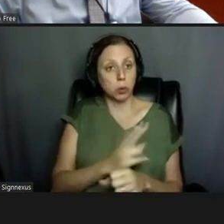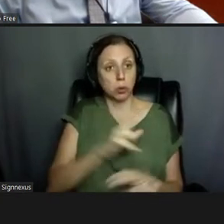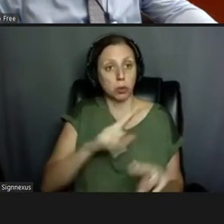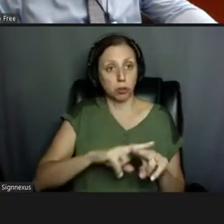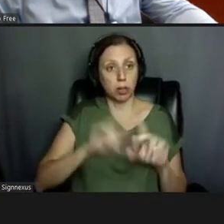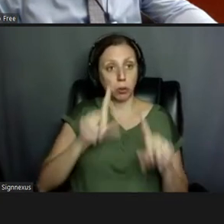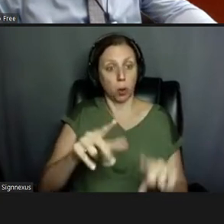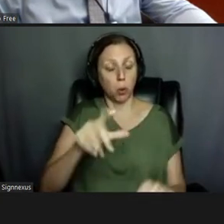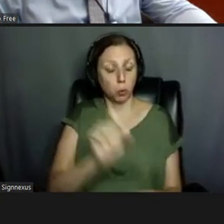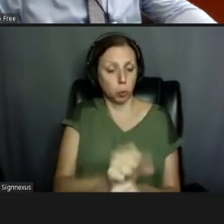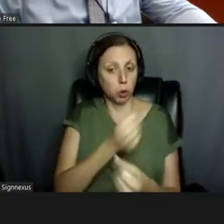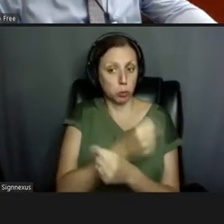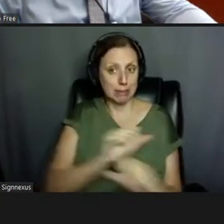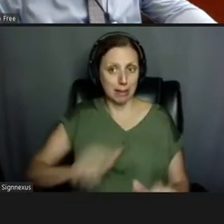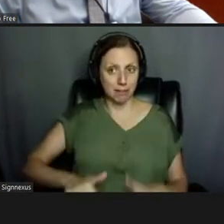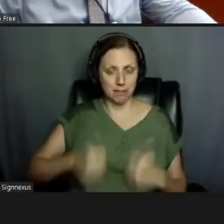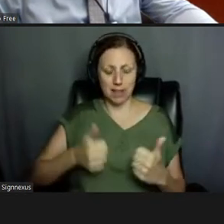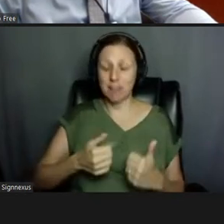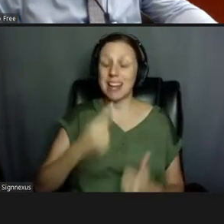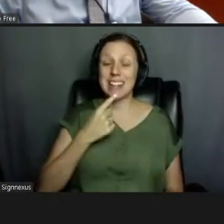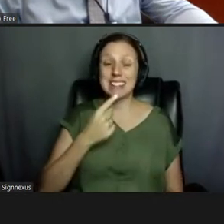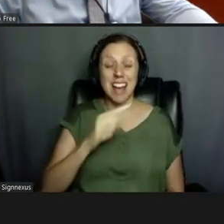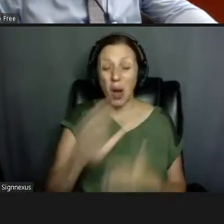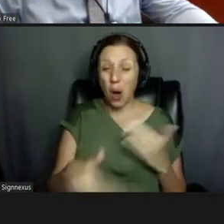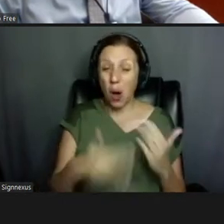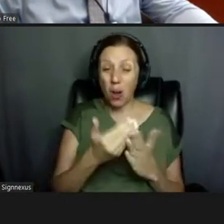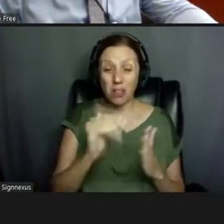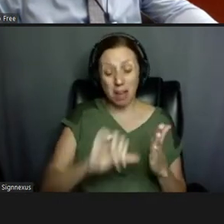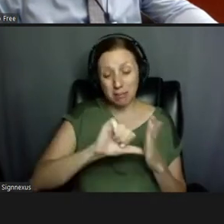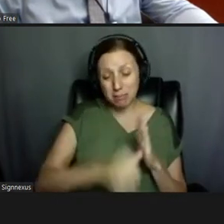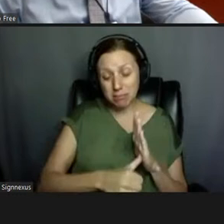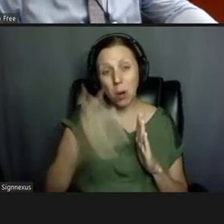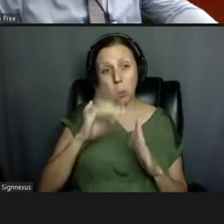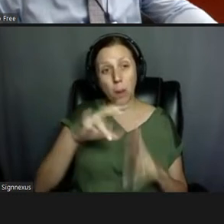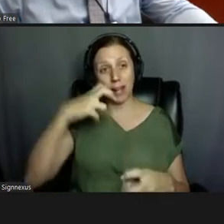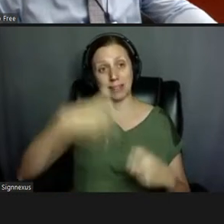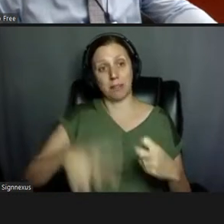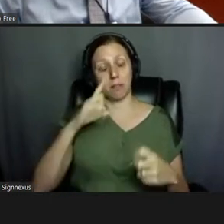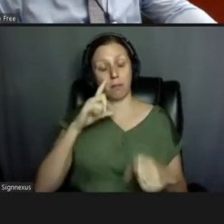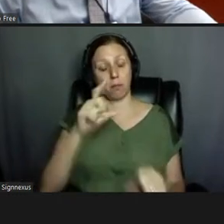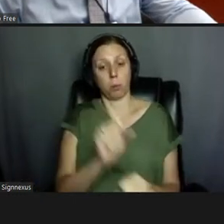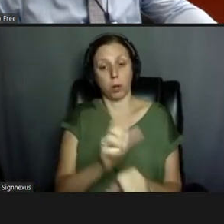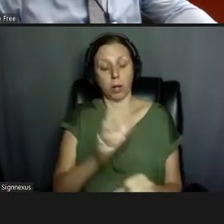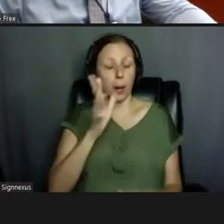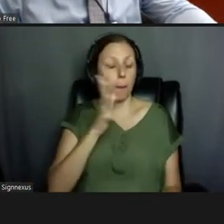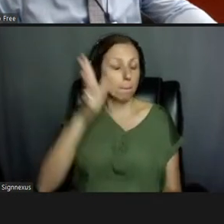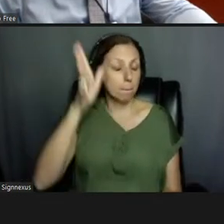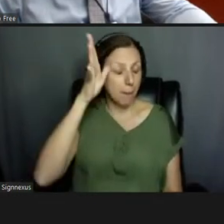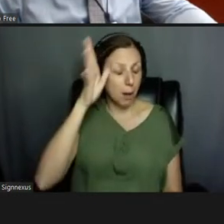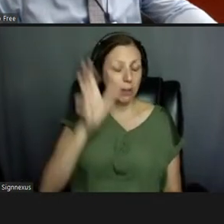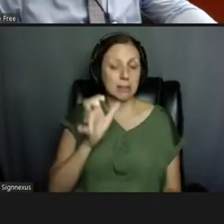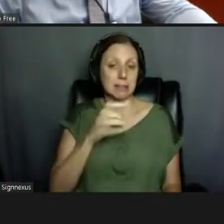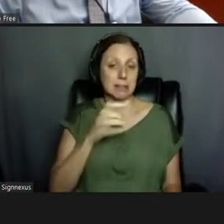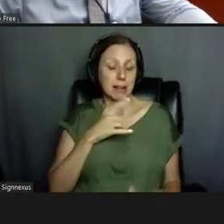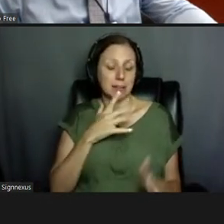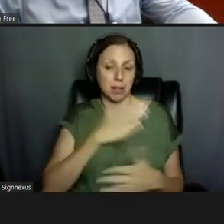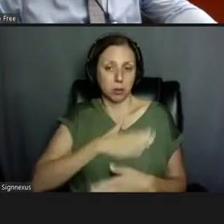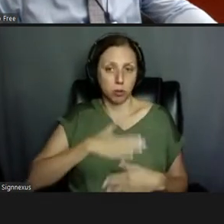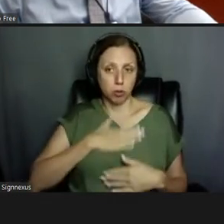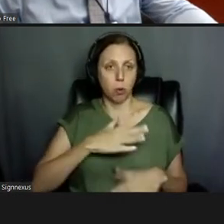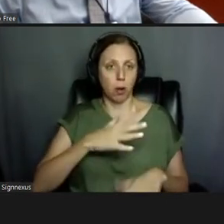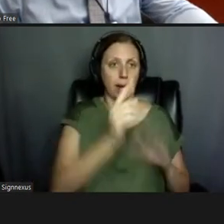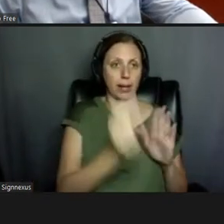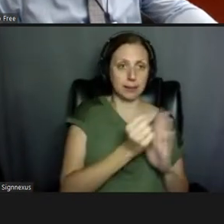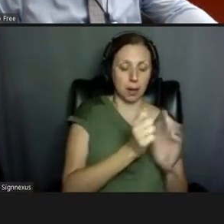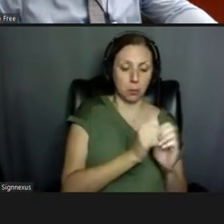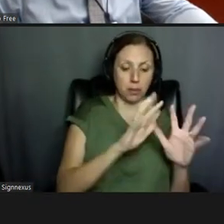echo everything that's been said so far, specifically the difficulty of working parents in spending time with our family and maintaining a professional life and supporting